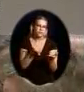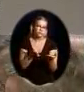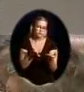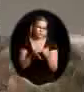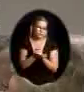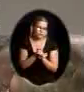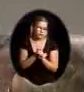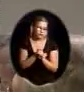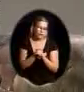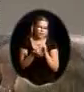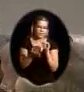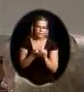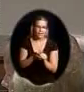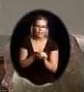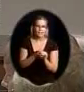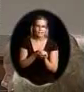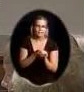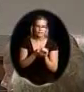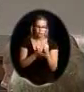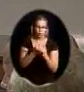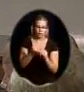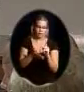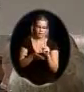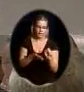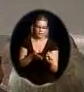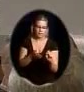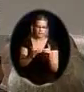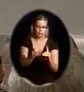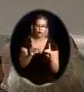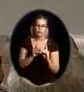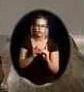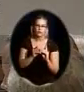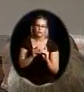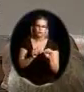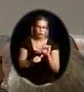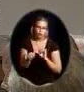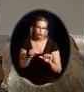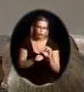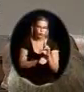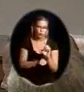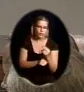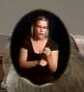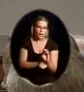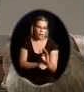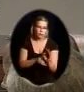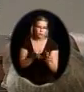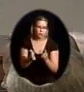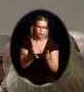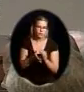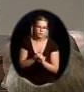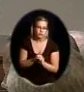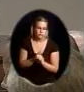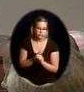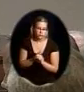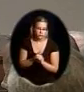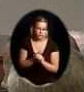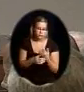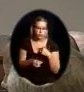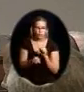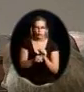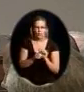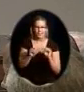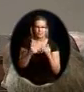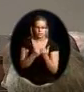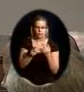that area is a division of the Kansas Department of Social and Rehab Services. We work with an